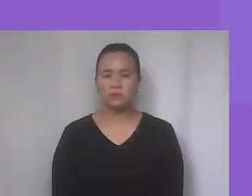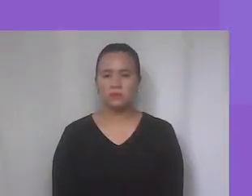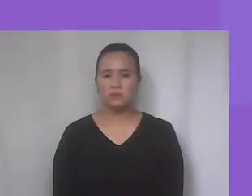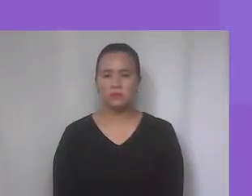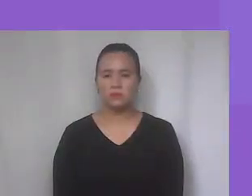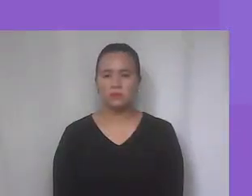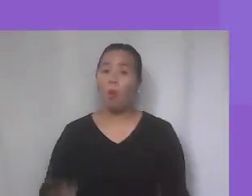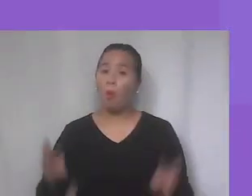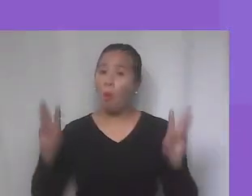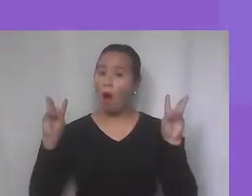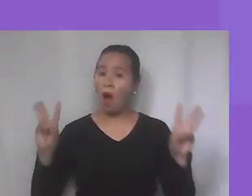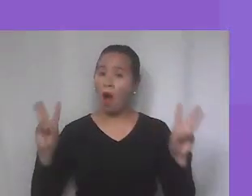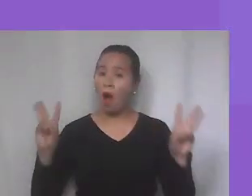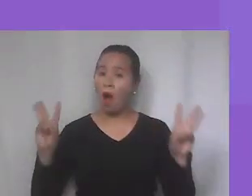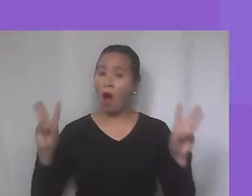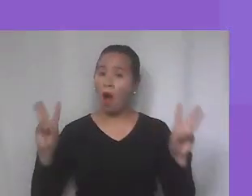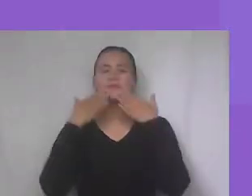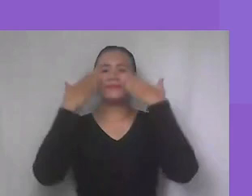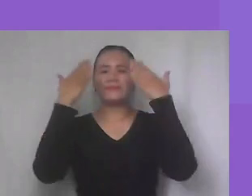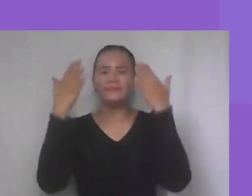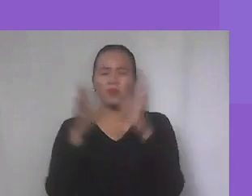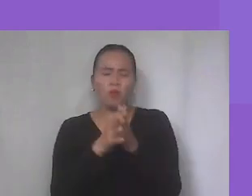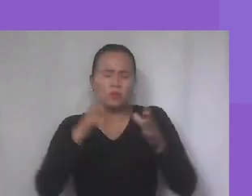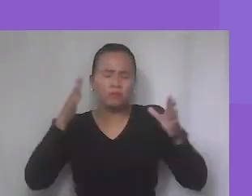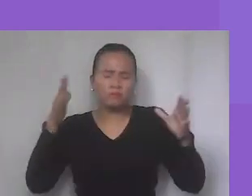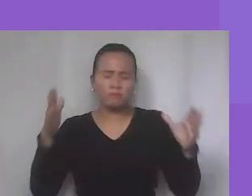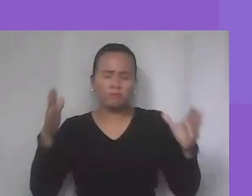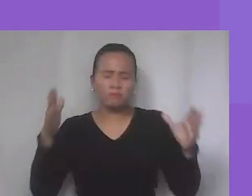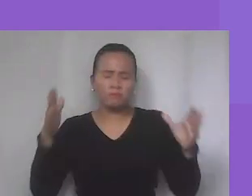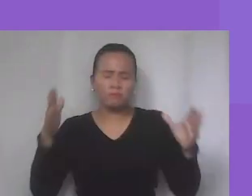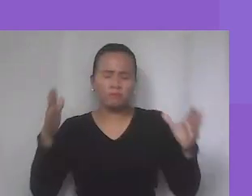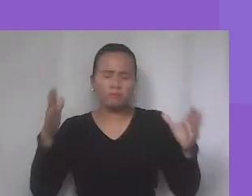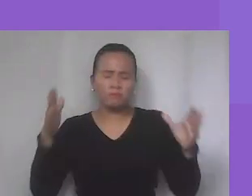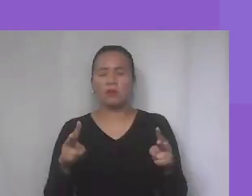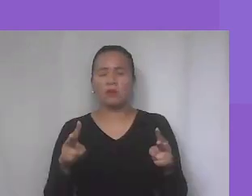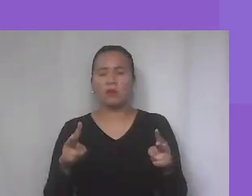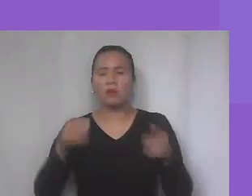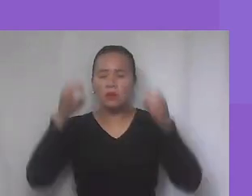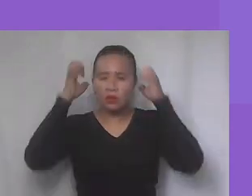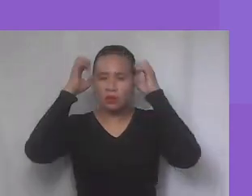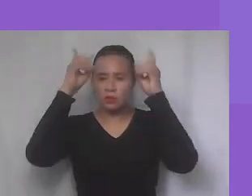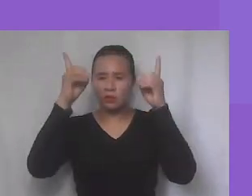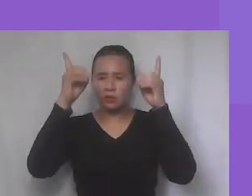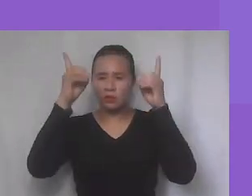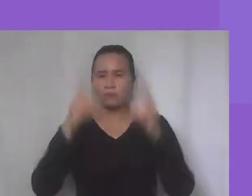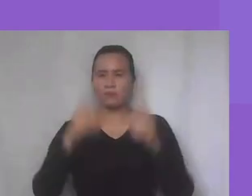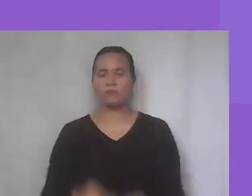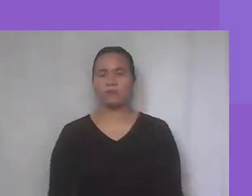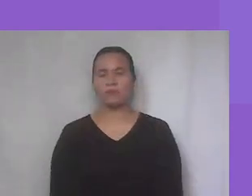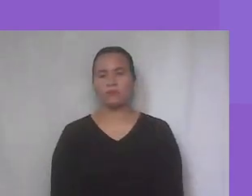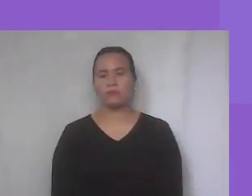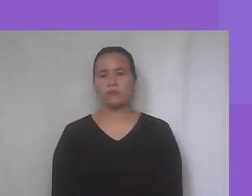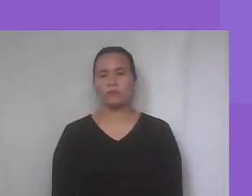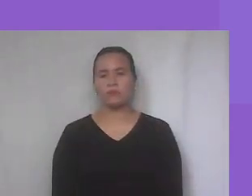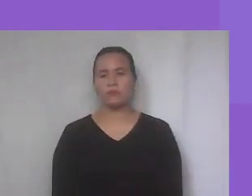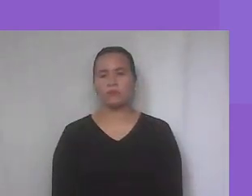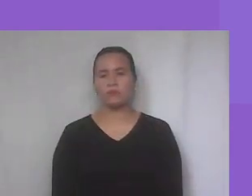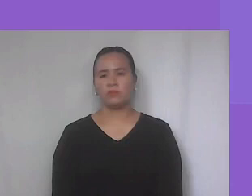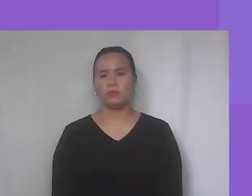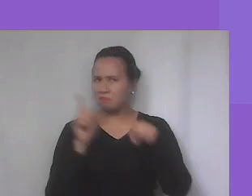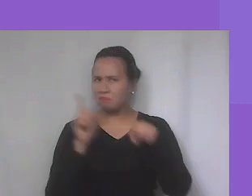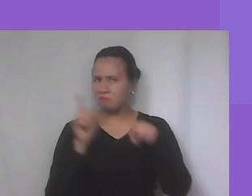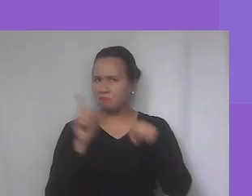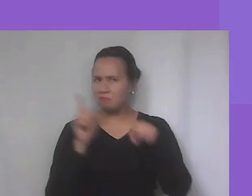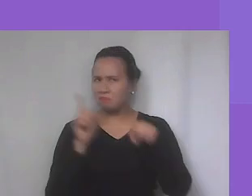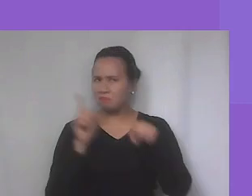Wow, thank you so much for that very educational session, Teacher Hazel. Undoubtedly and unquestionably, we learned